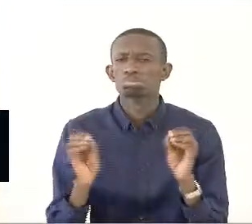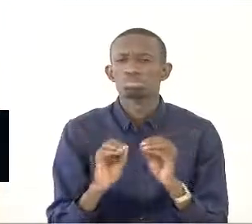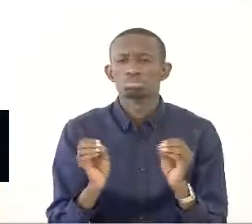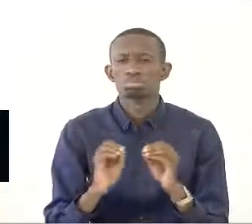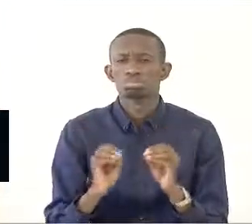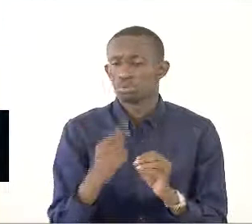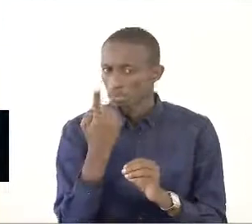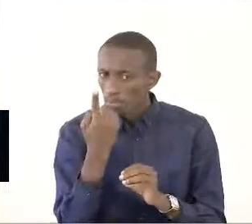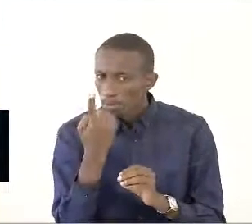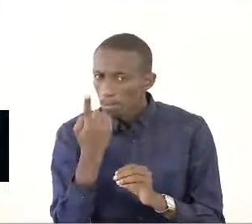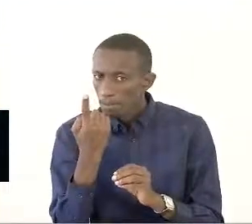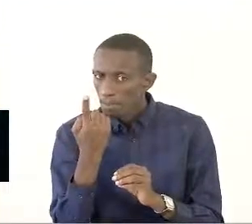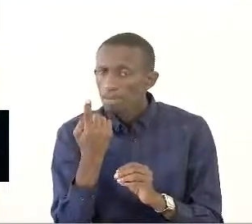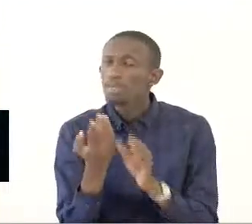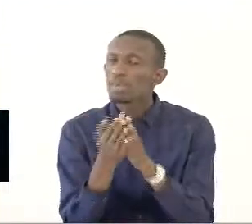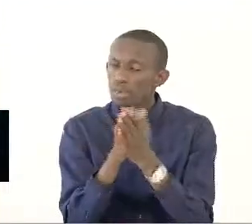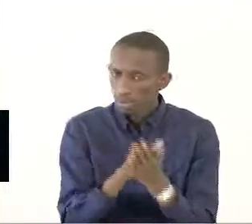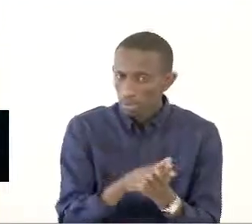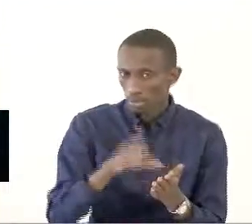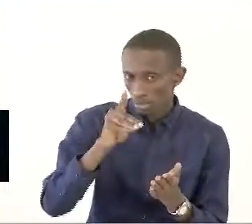One decay, and then another decay.